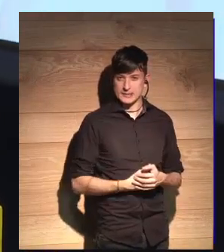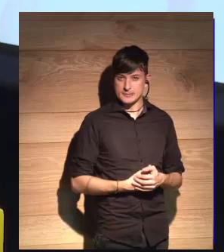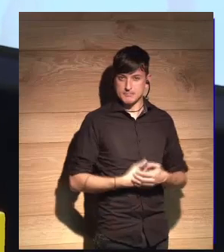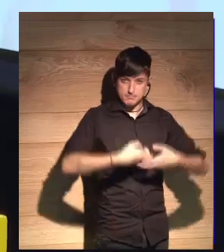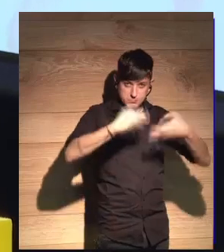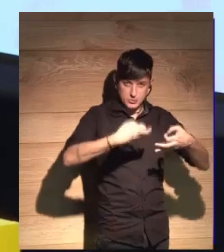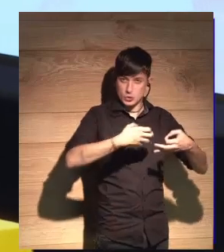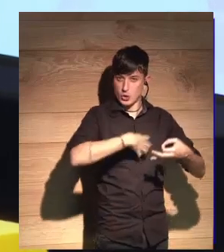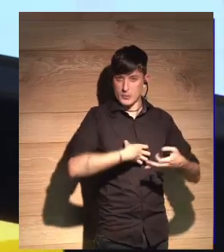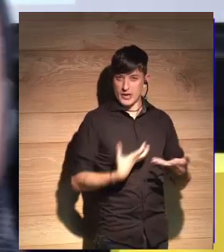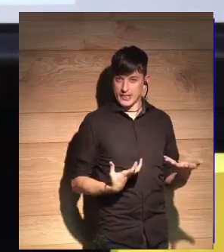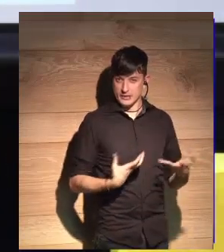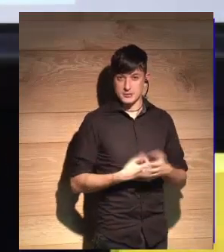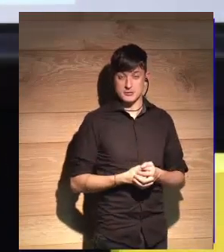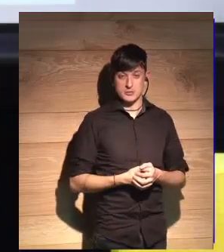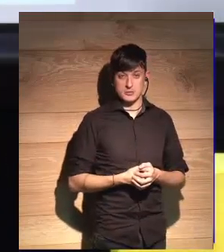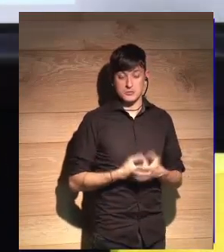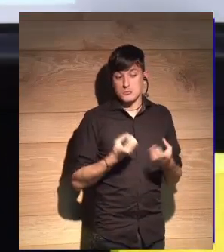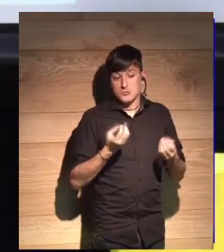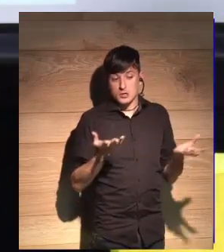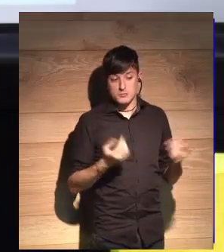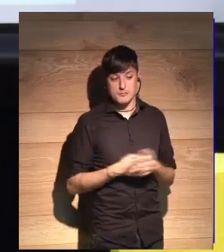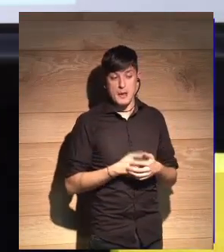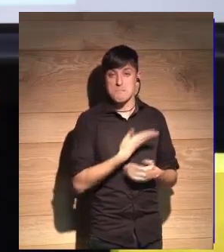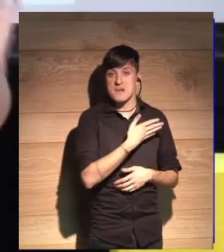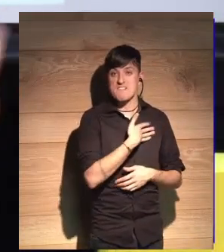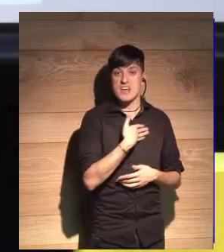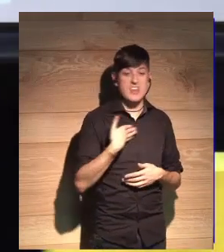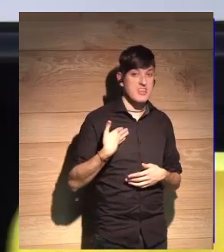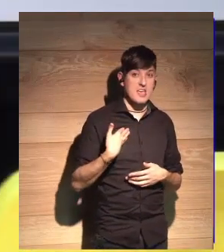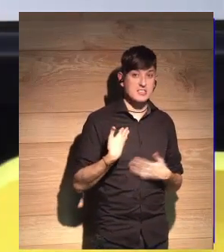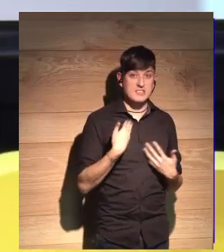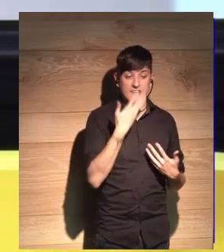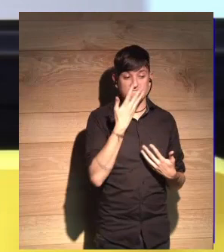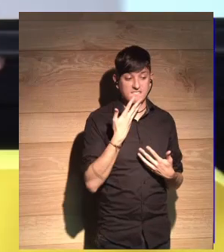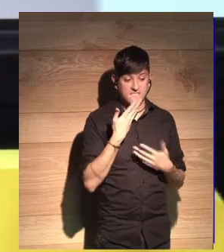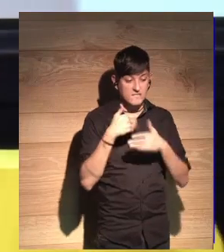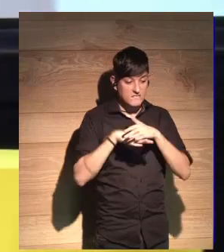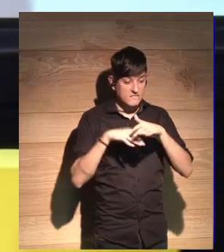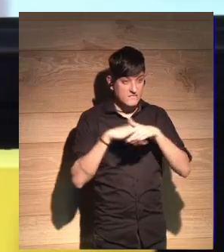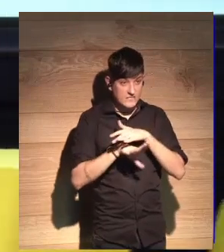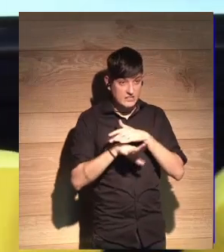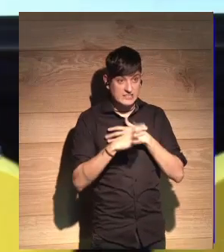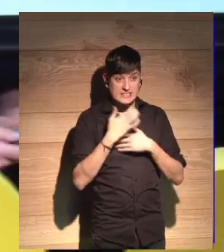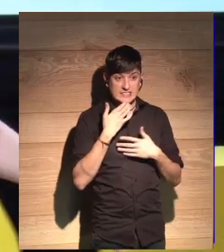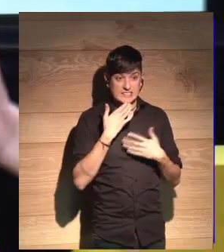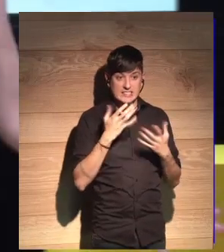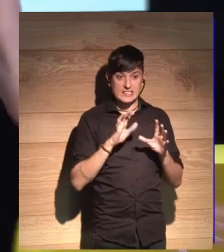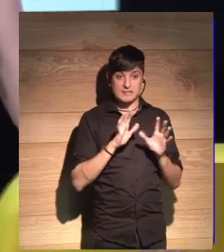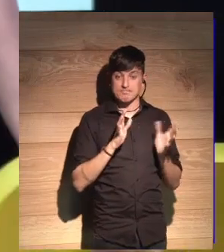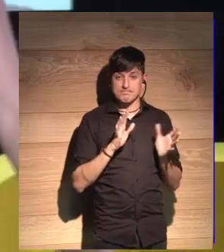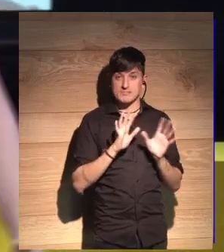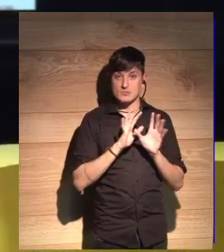store your preferences for 8 hours. So if electricity goes out and you don't have Wi-Fi, we'll still feed your pets.